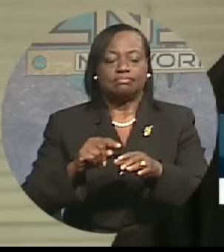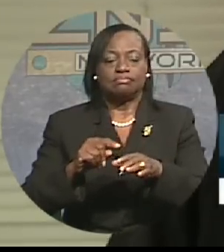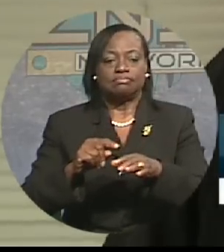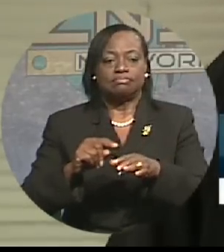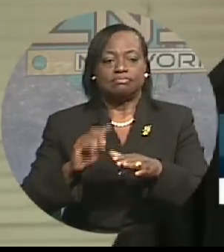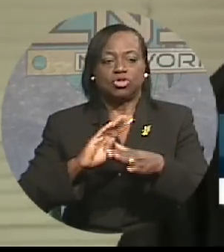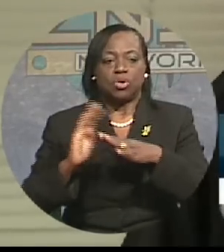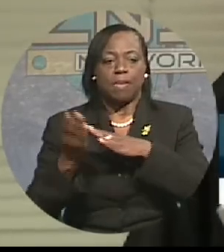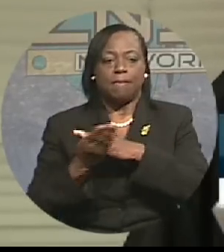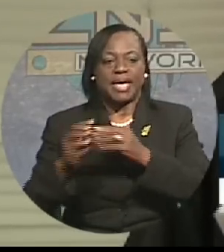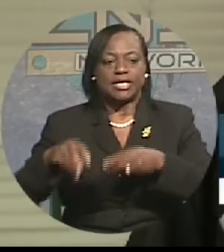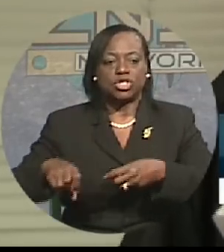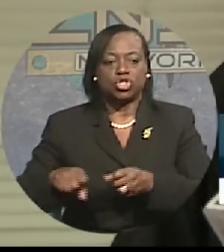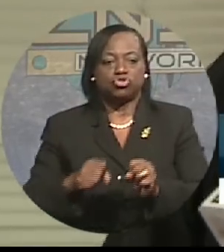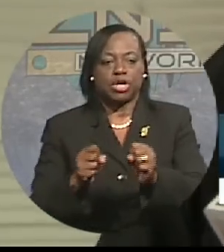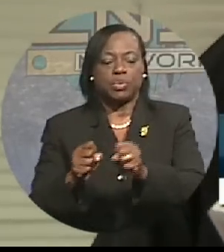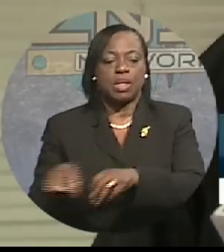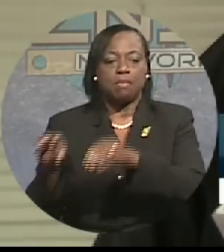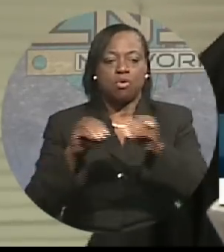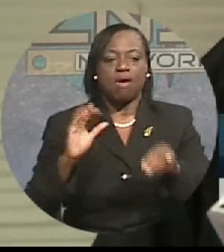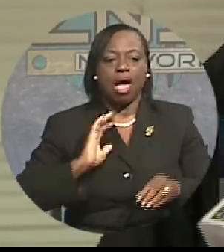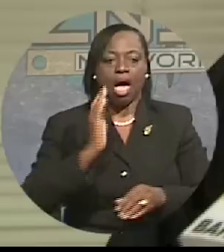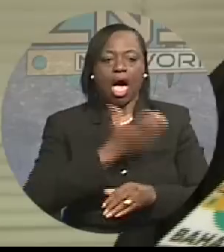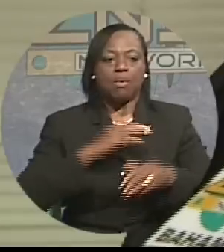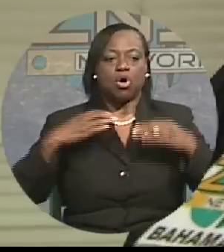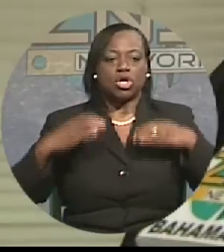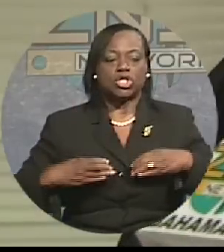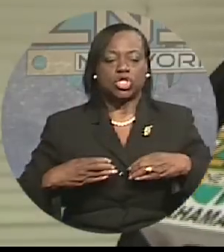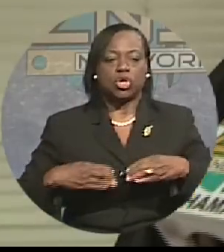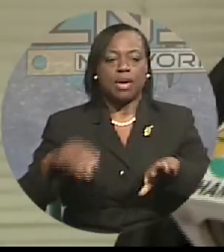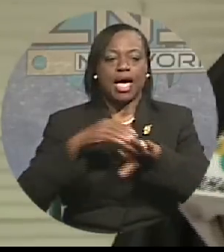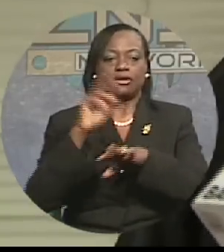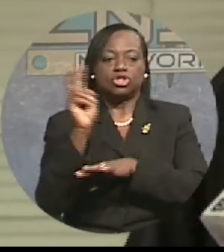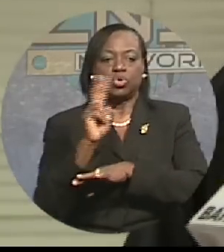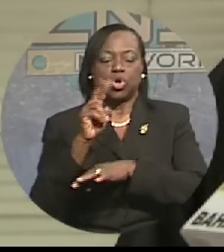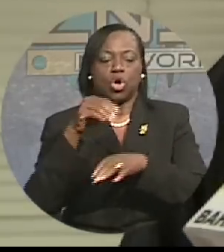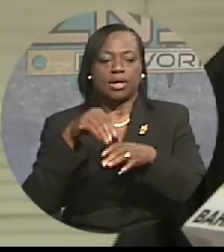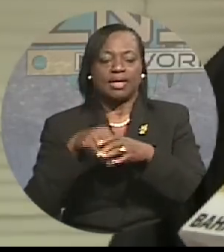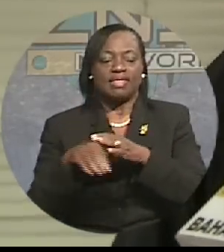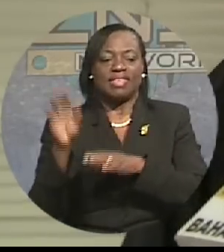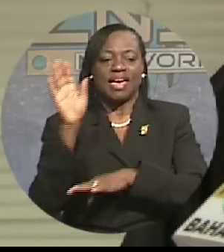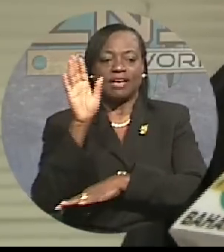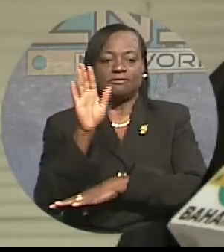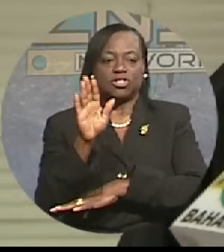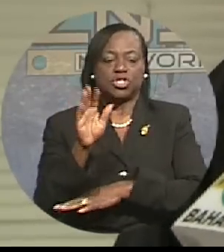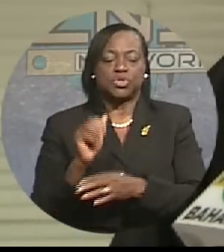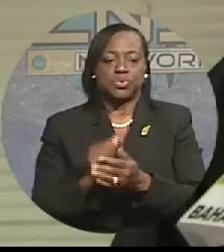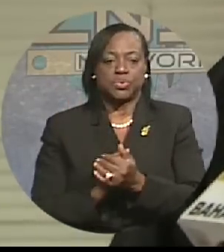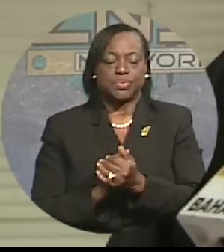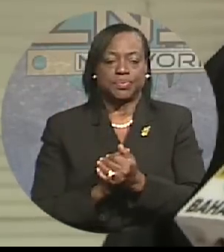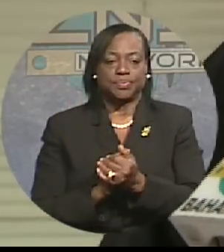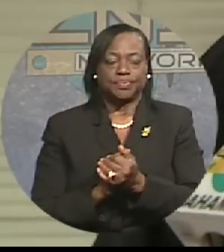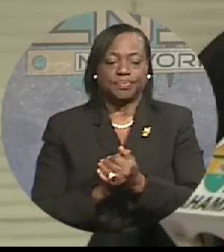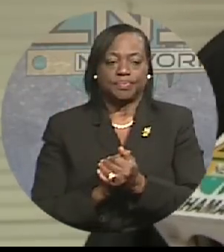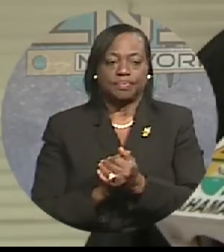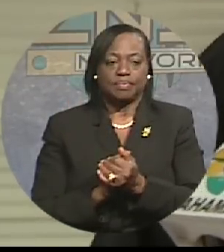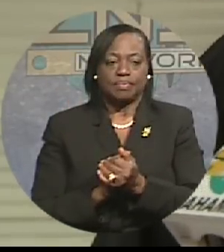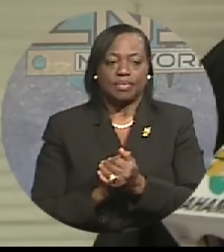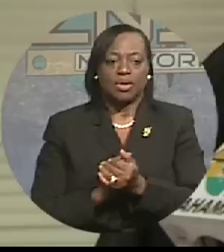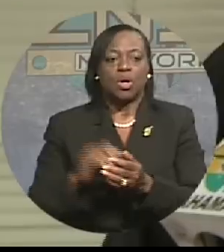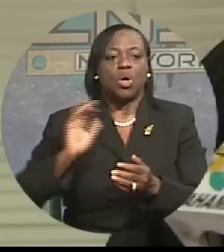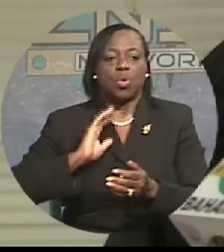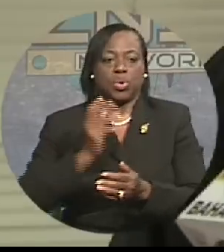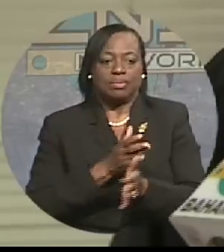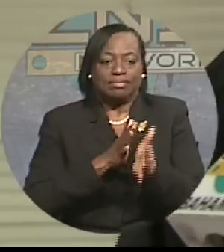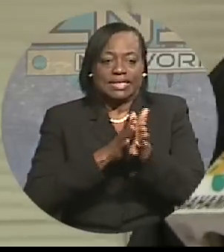2 o'clock in the afternoon. So if it's raining, then that will hamper us greatly. So it is with great eagerness that we